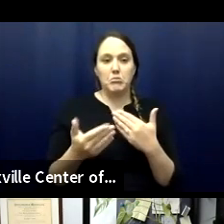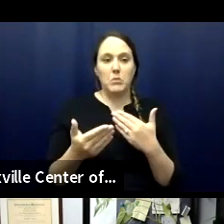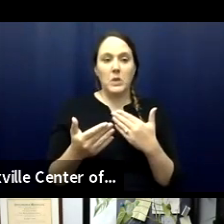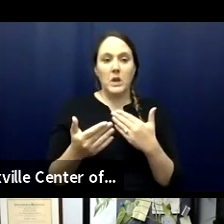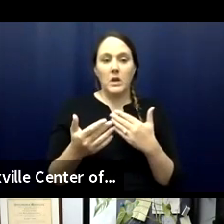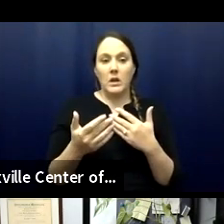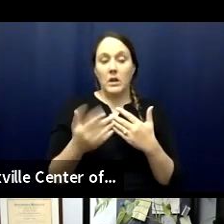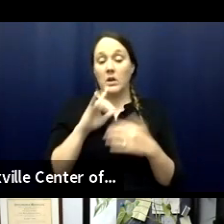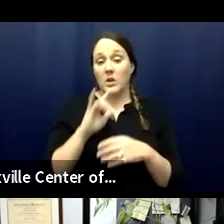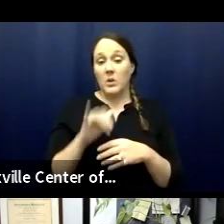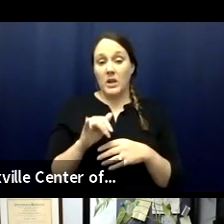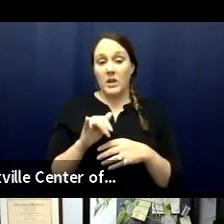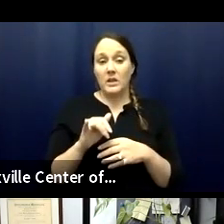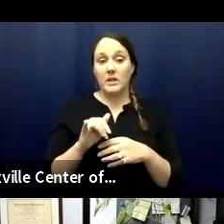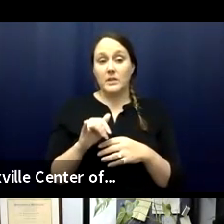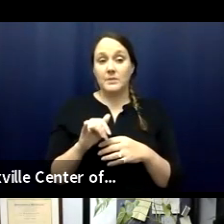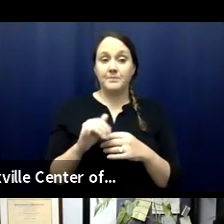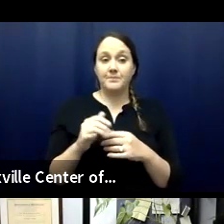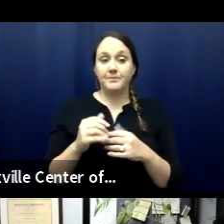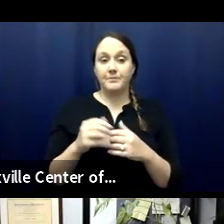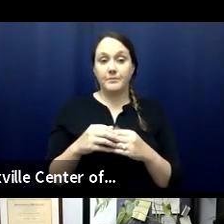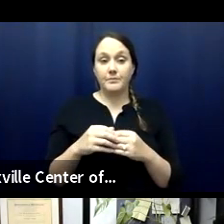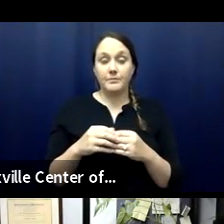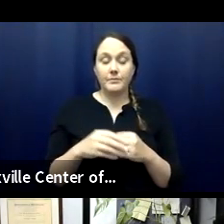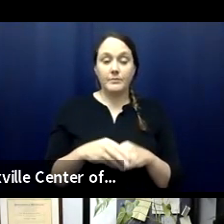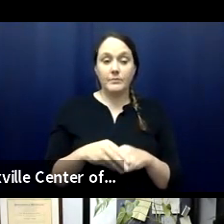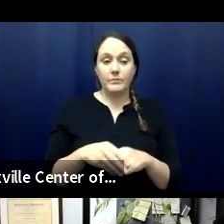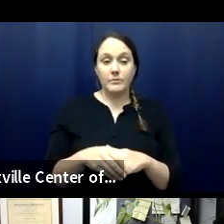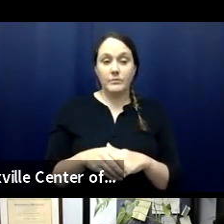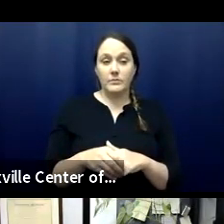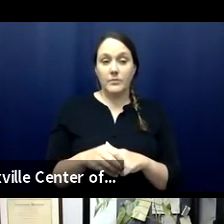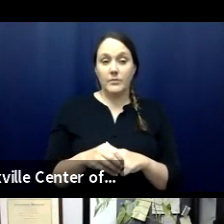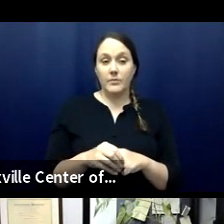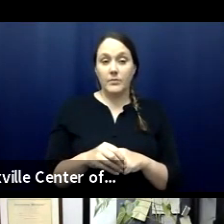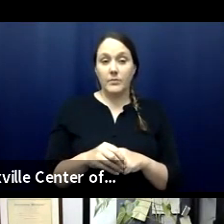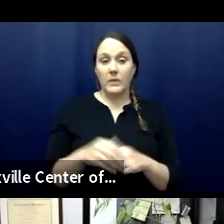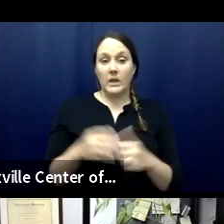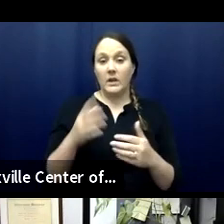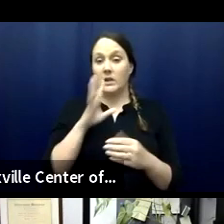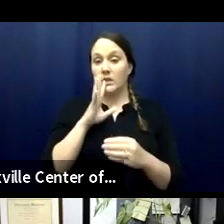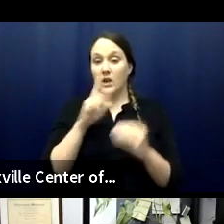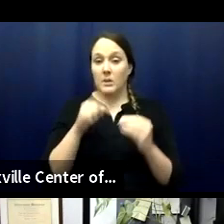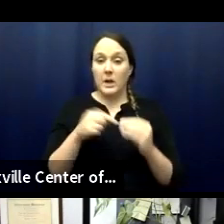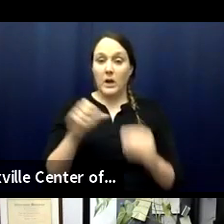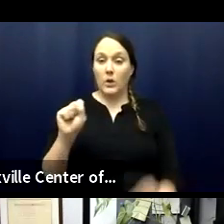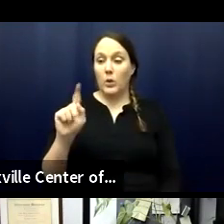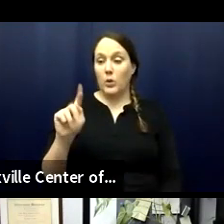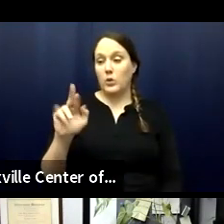you know, ultimately if you want to talk about the strip and whatnot, I mean, the